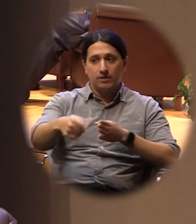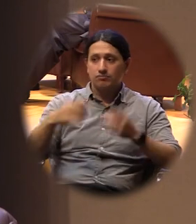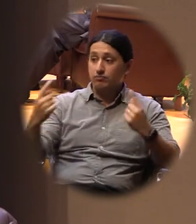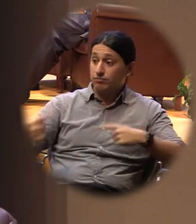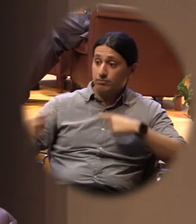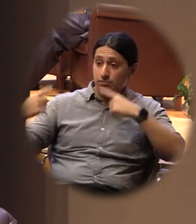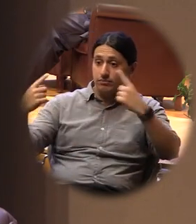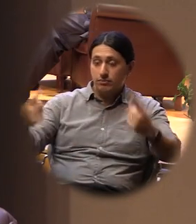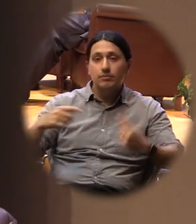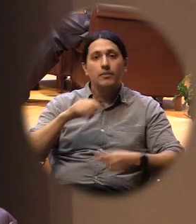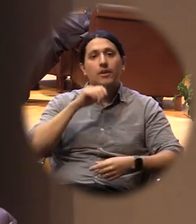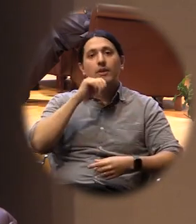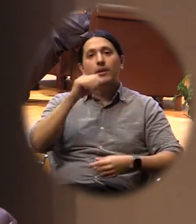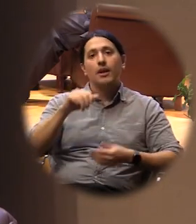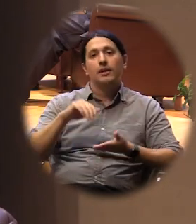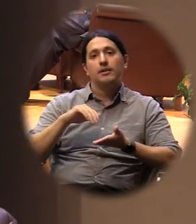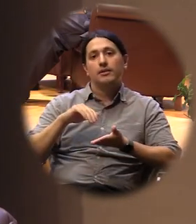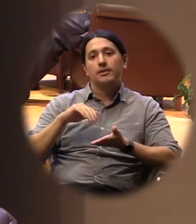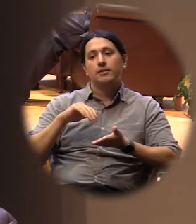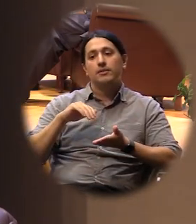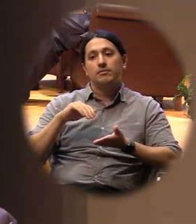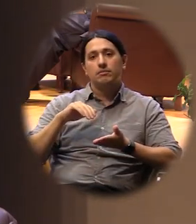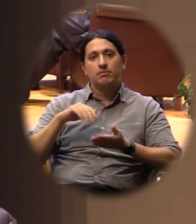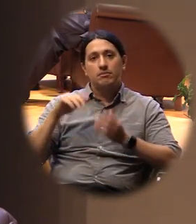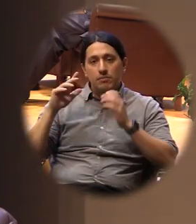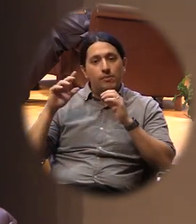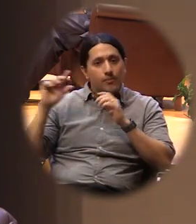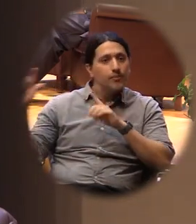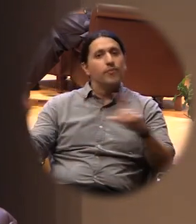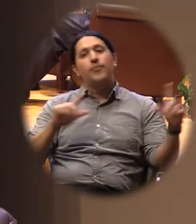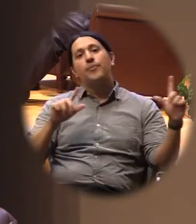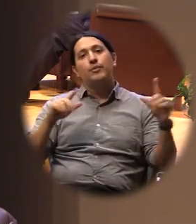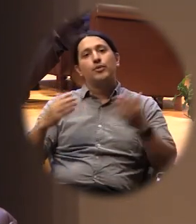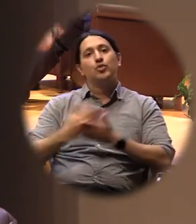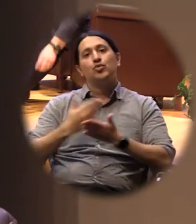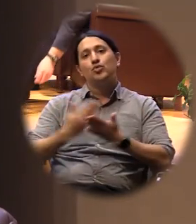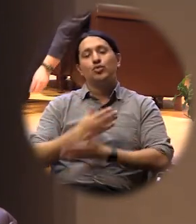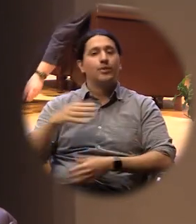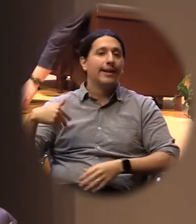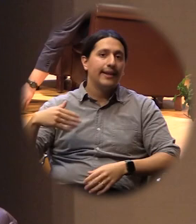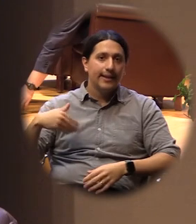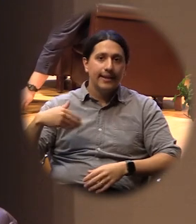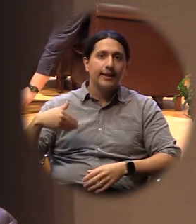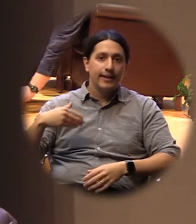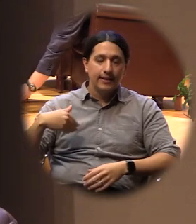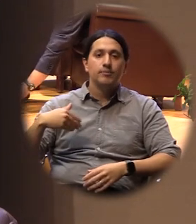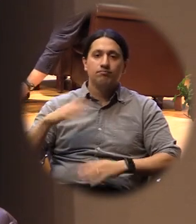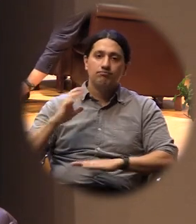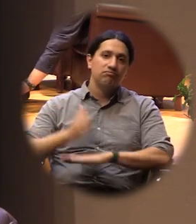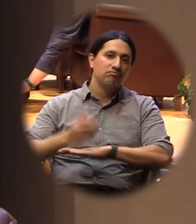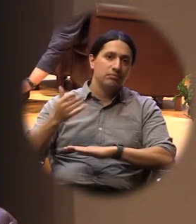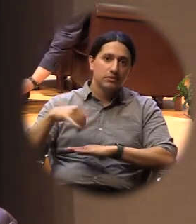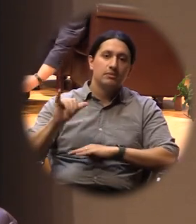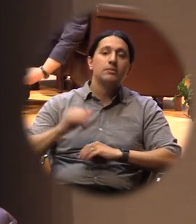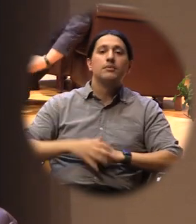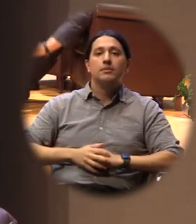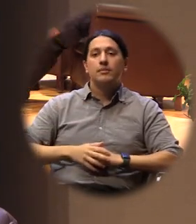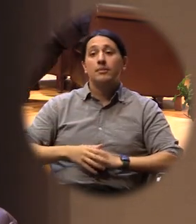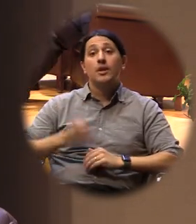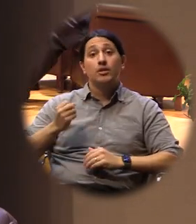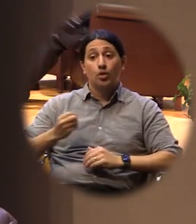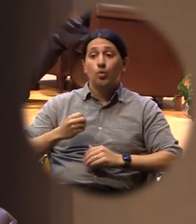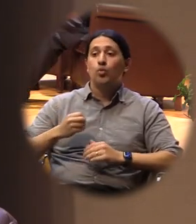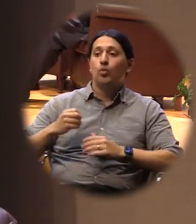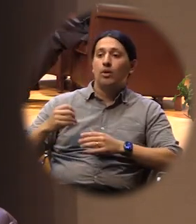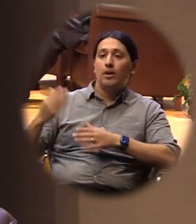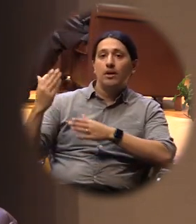concept. So an awful lot of what we think of as developmental psychology and cognitive psychology